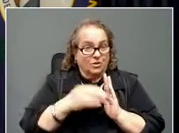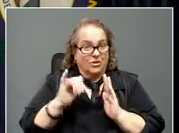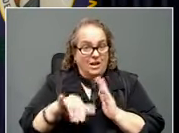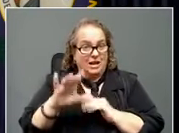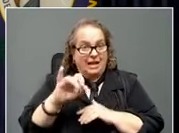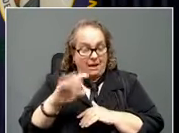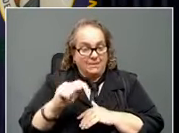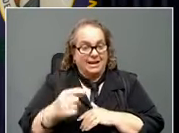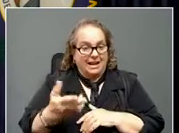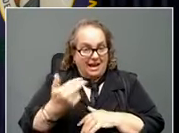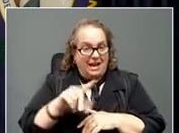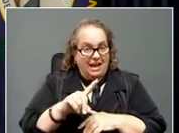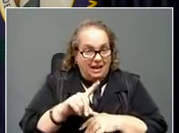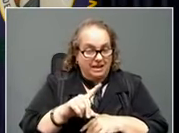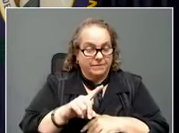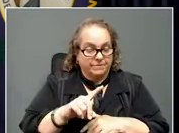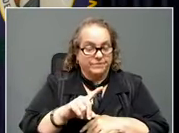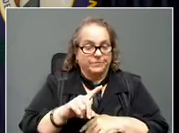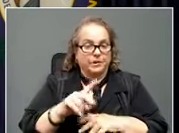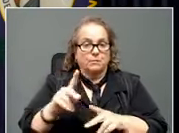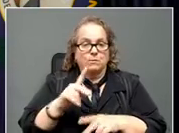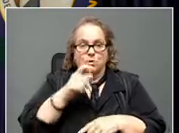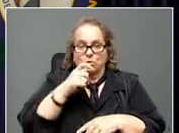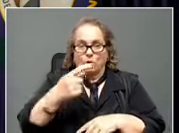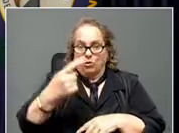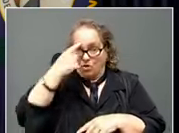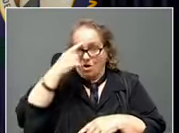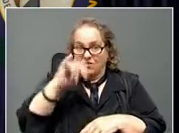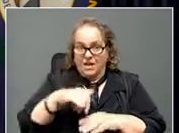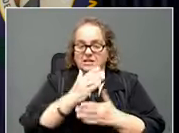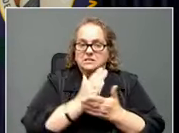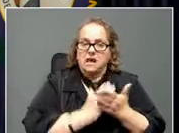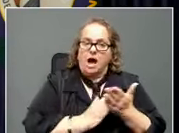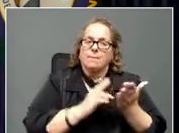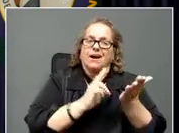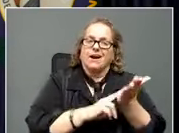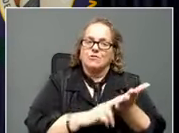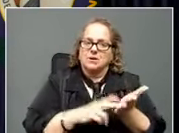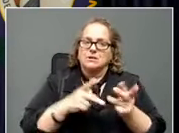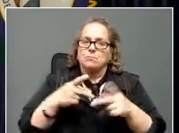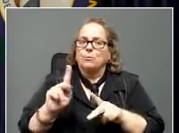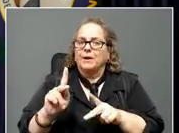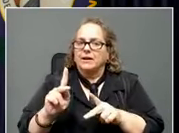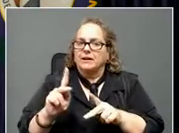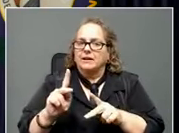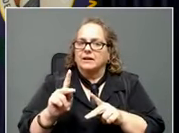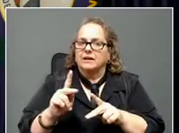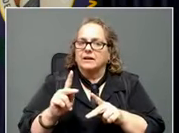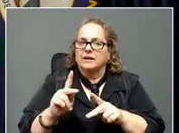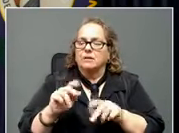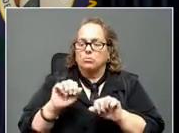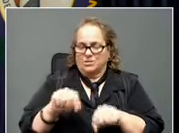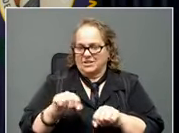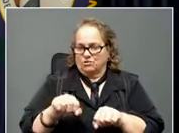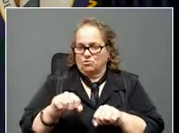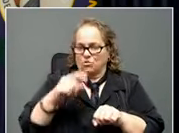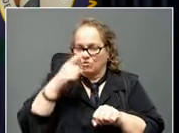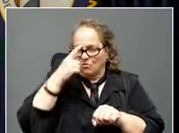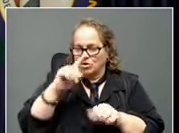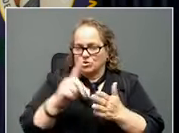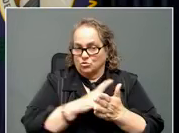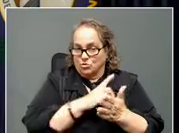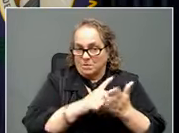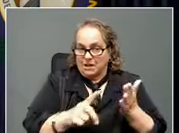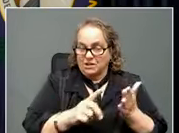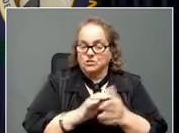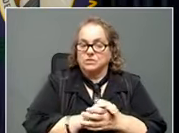by folks that thought that certain contracts allowed for the potential for discrimination, as well as